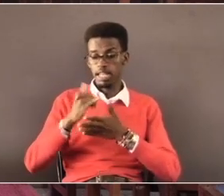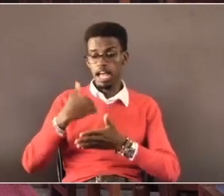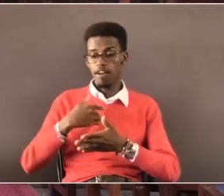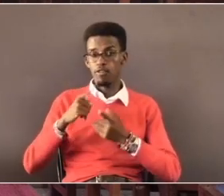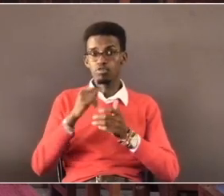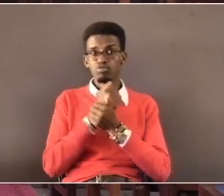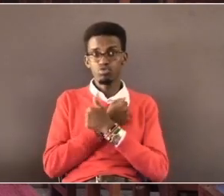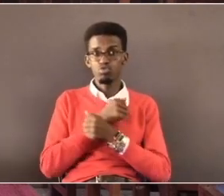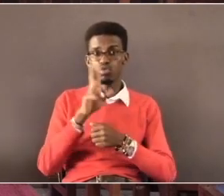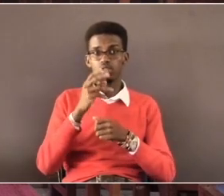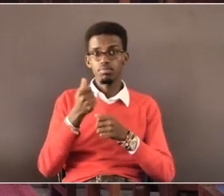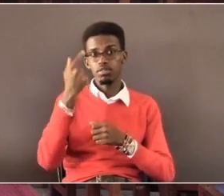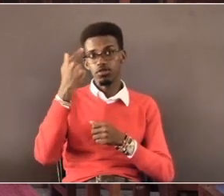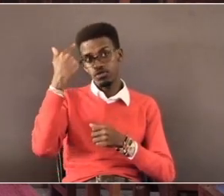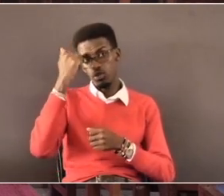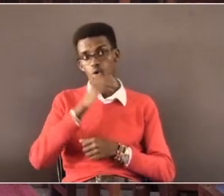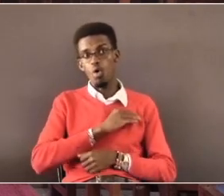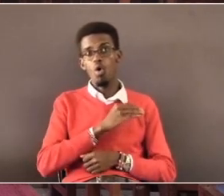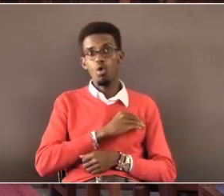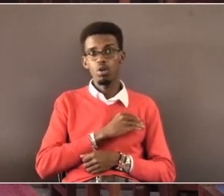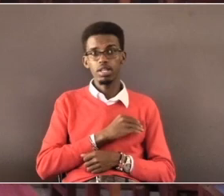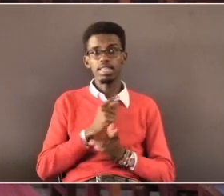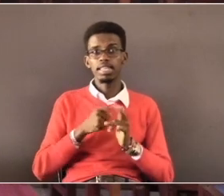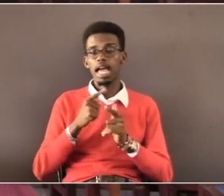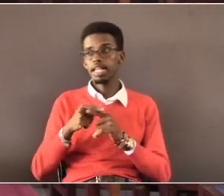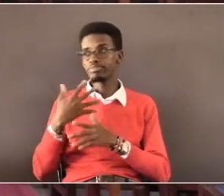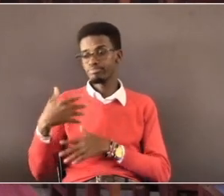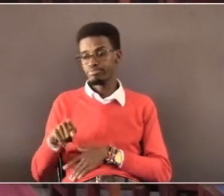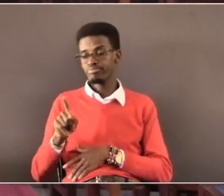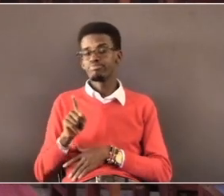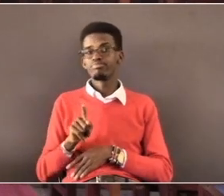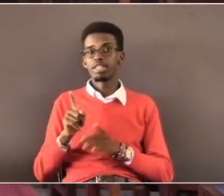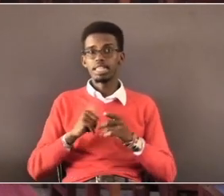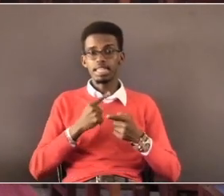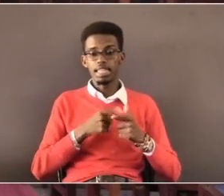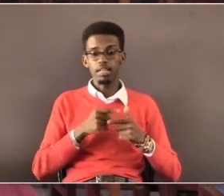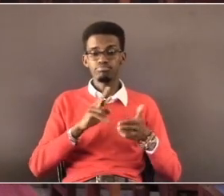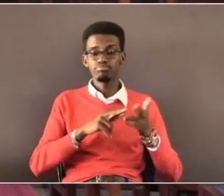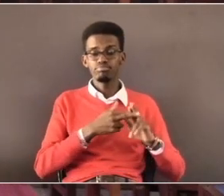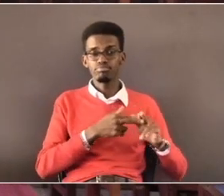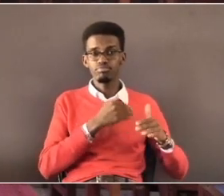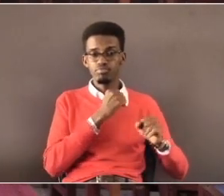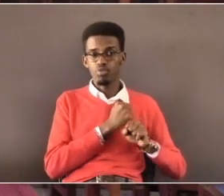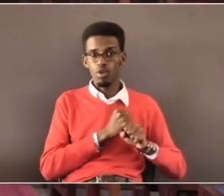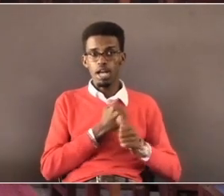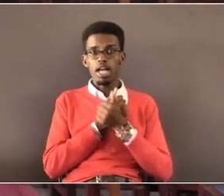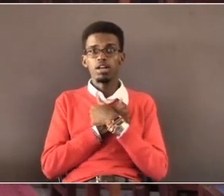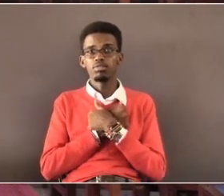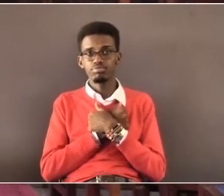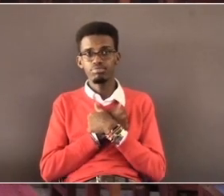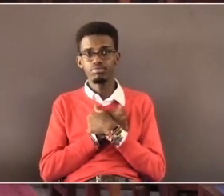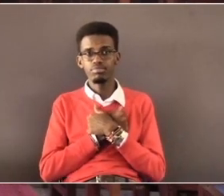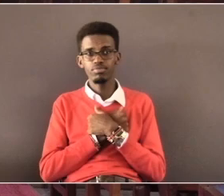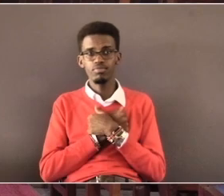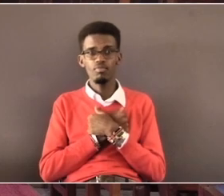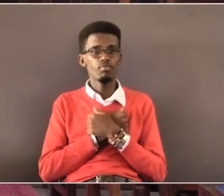loves spending money on her manicures and pedicures. Your partner loves spending money on what? On